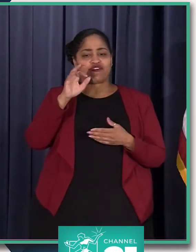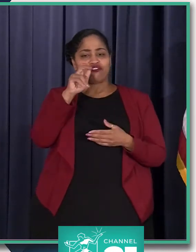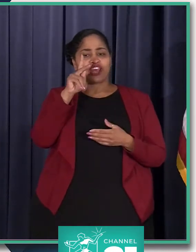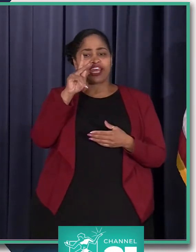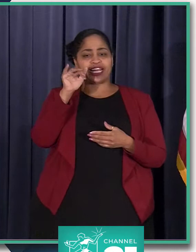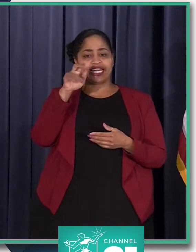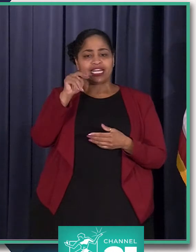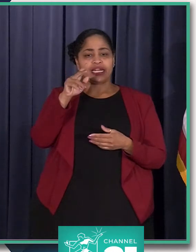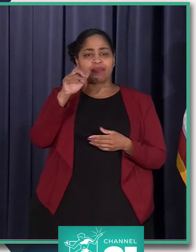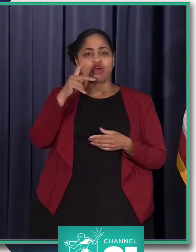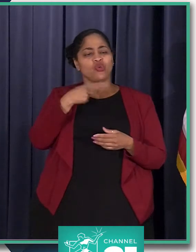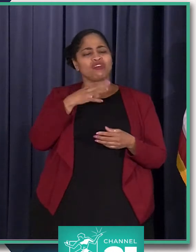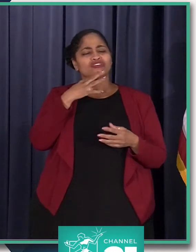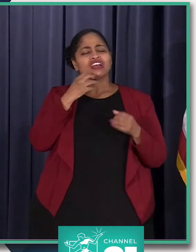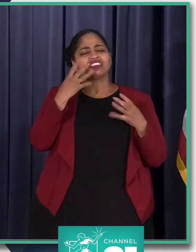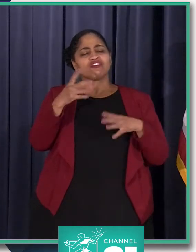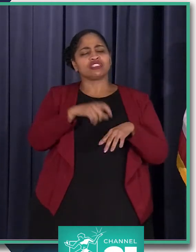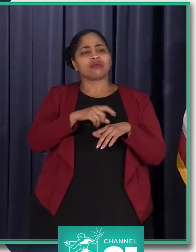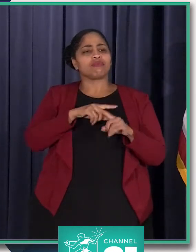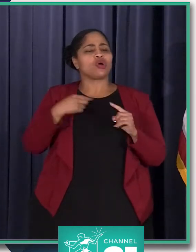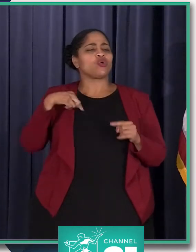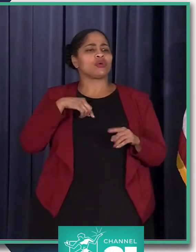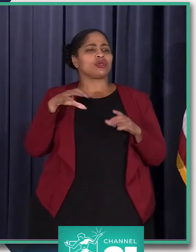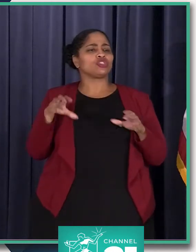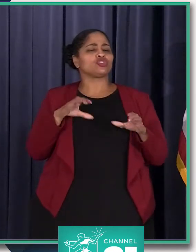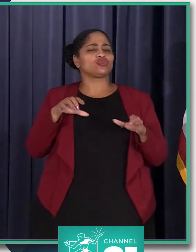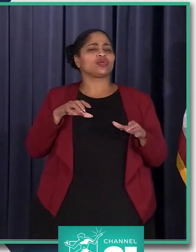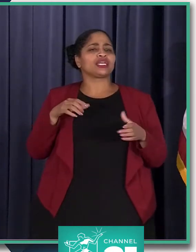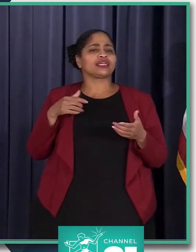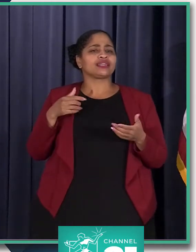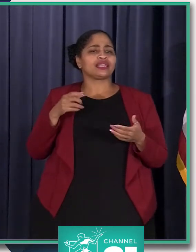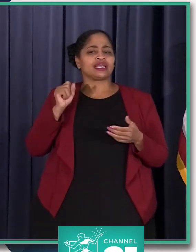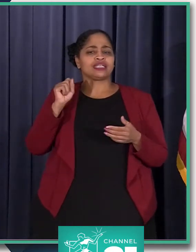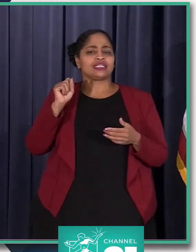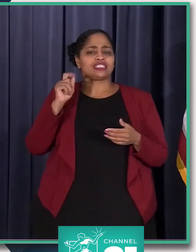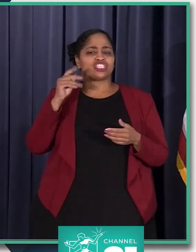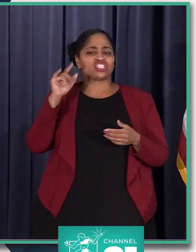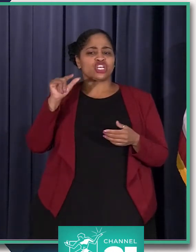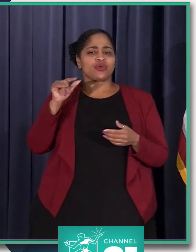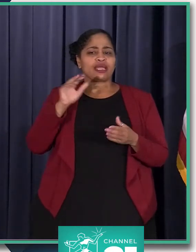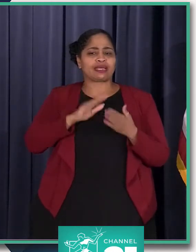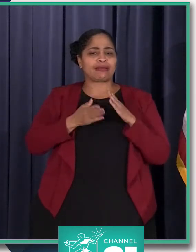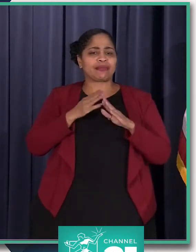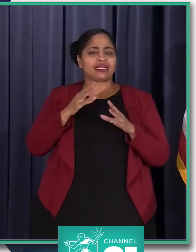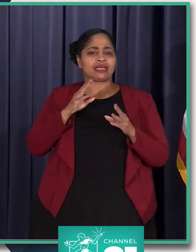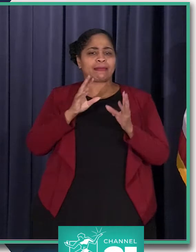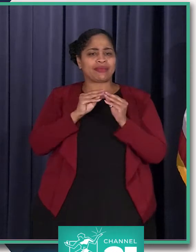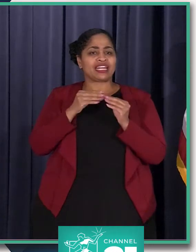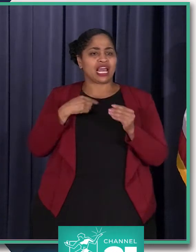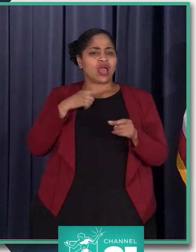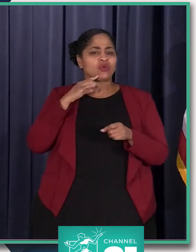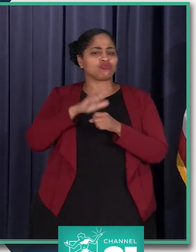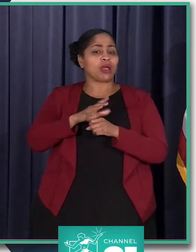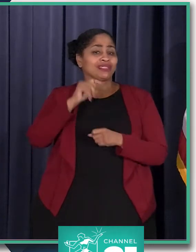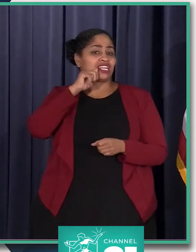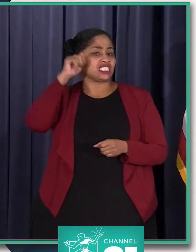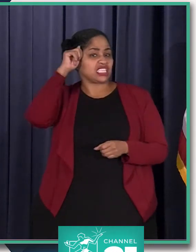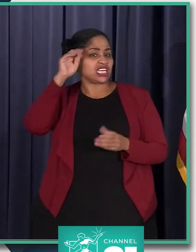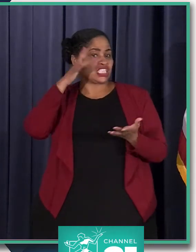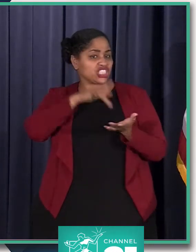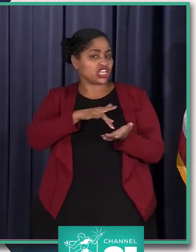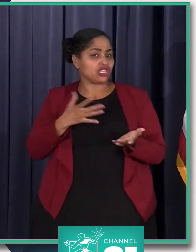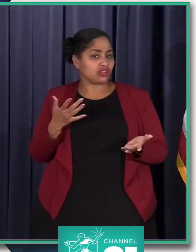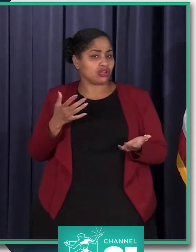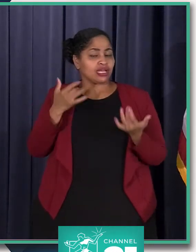talked several times, but we've been doing a steering committee meeting, and I was promised a teen center. Now,